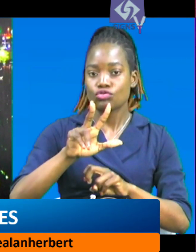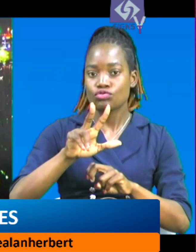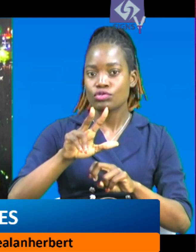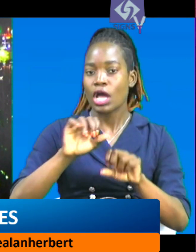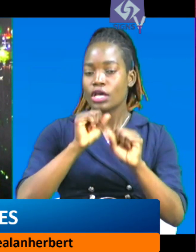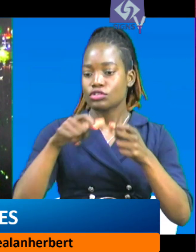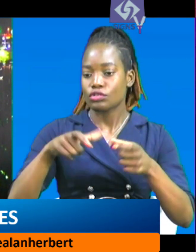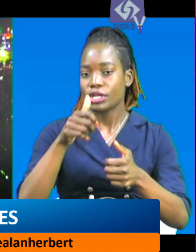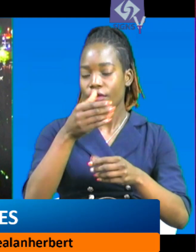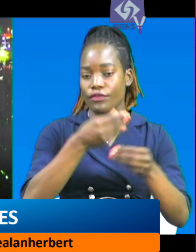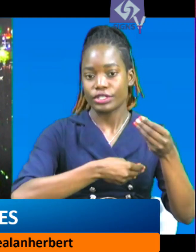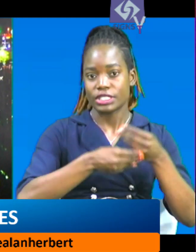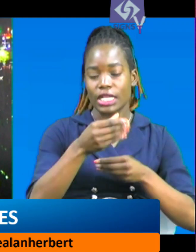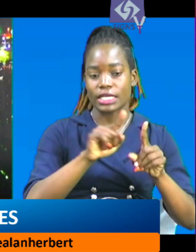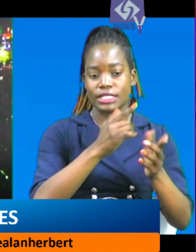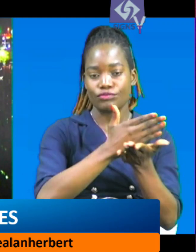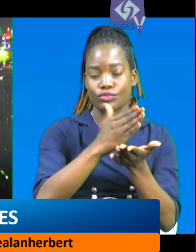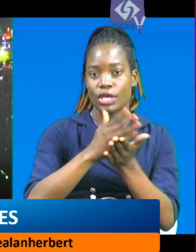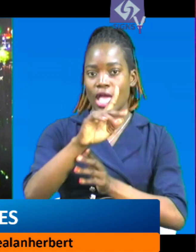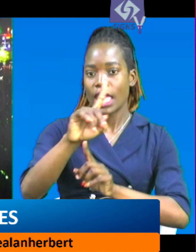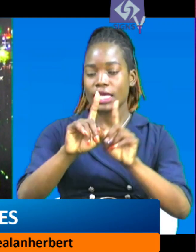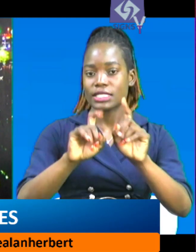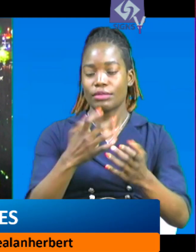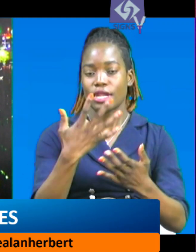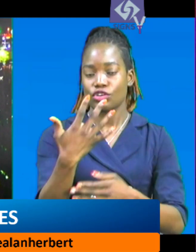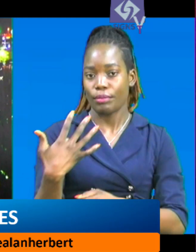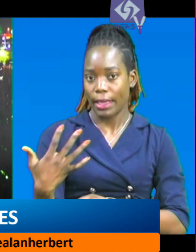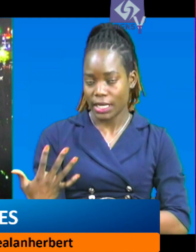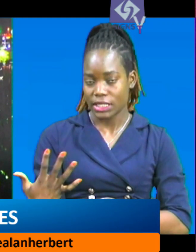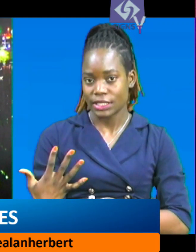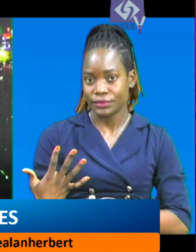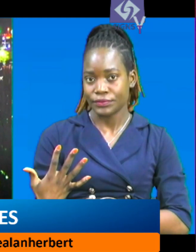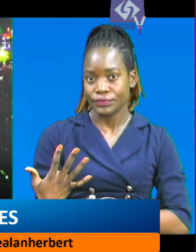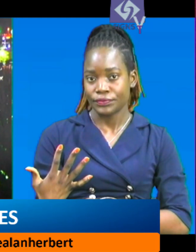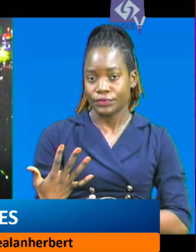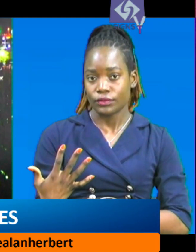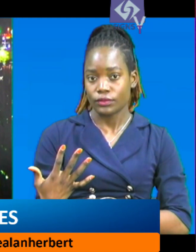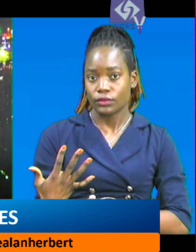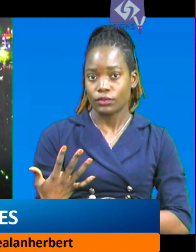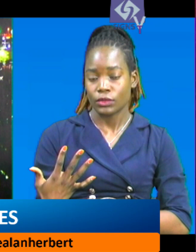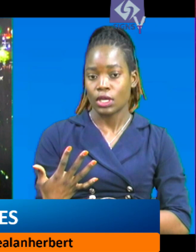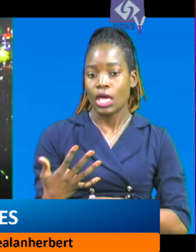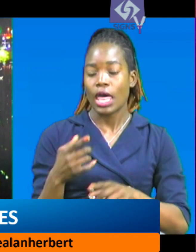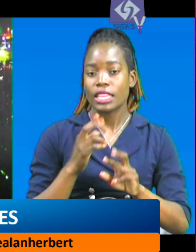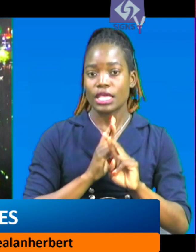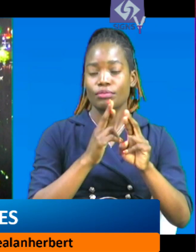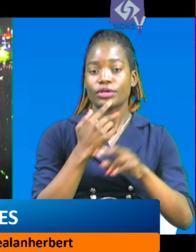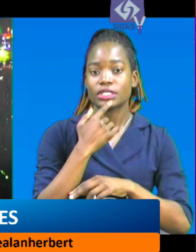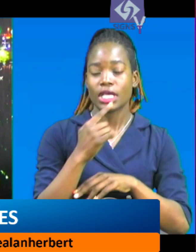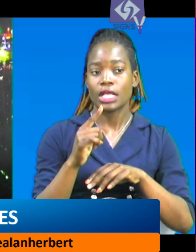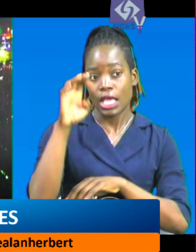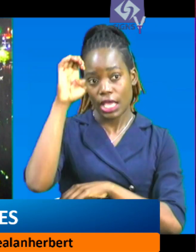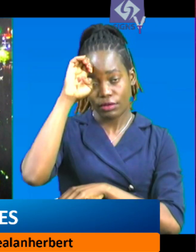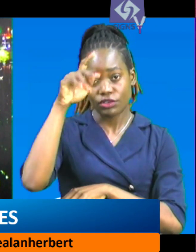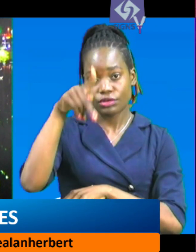Telegram sites for selling and distributing examination materials. And as the report's streaming,